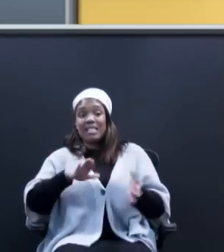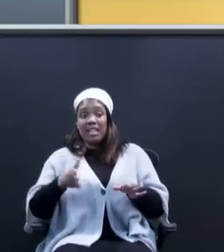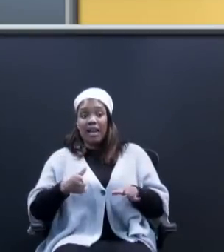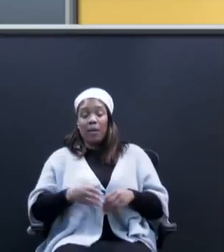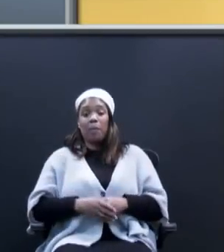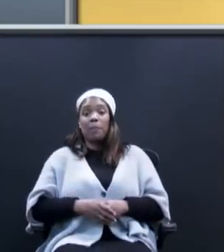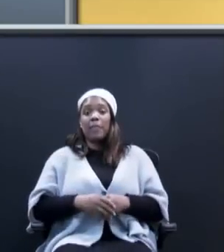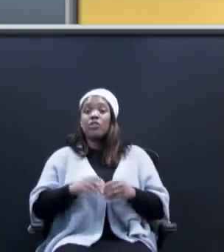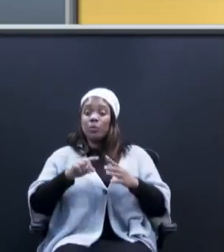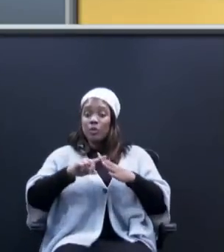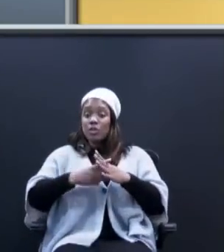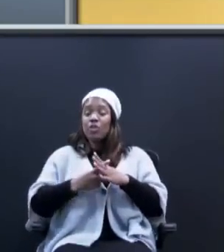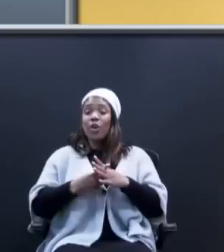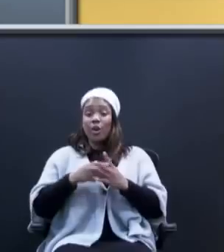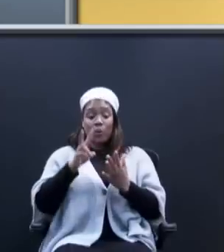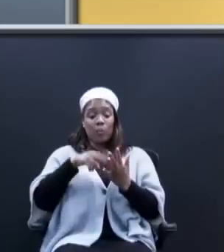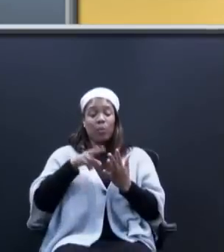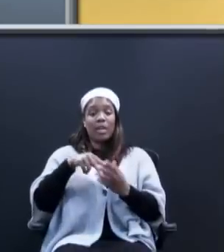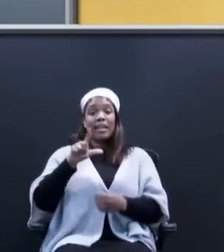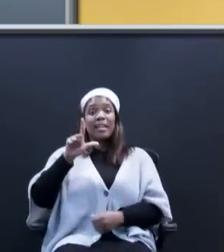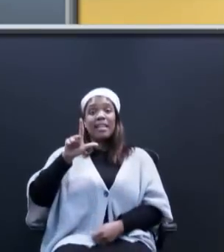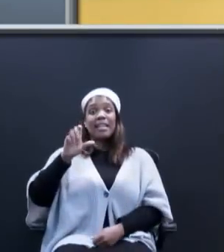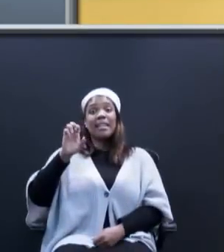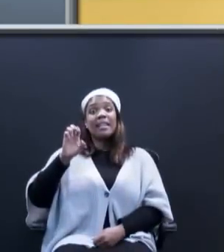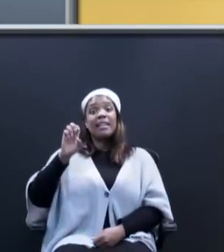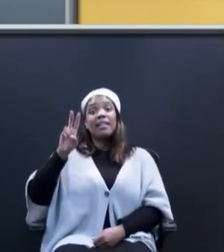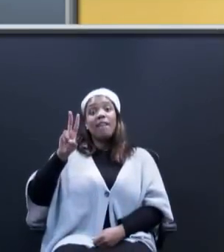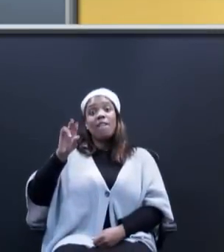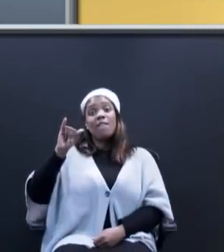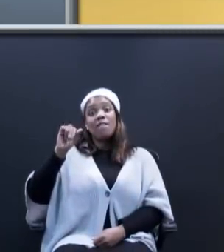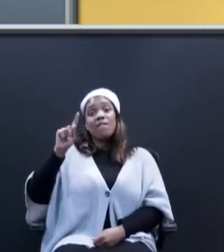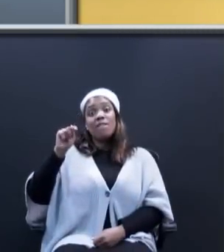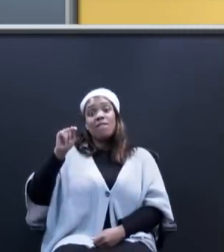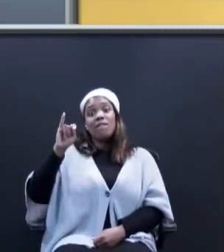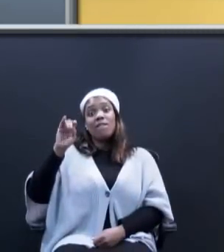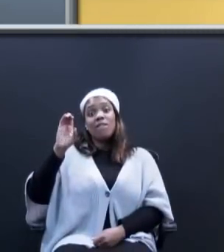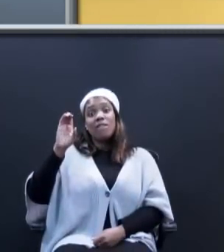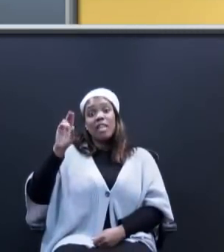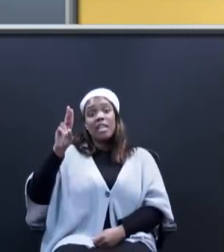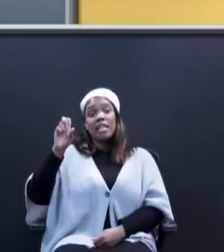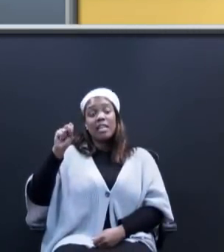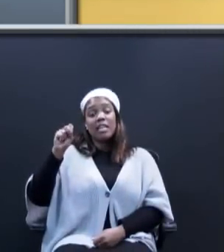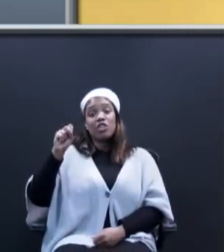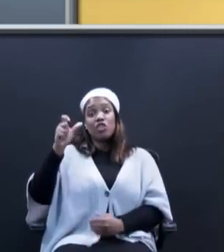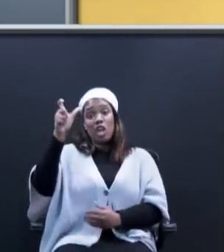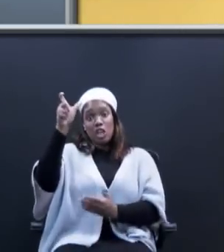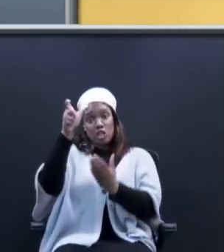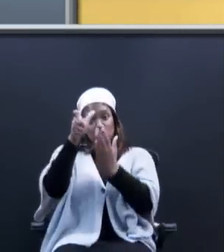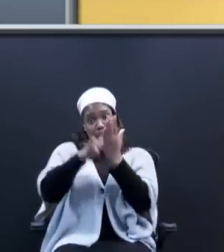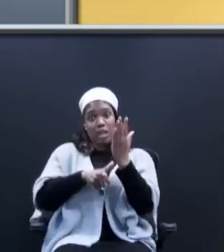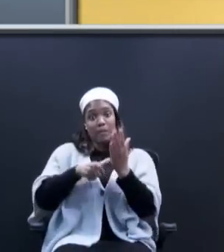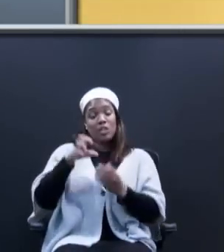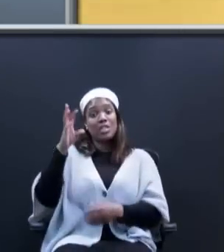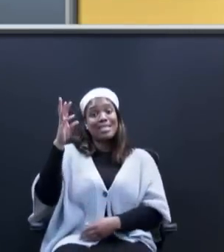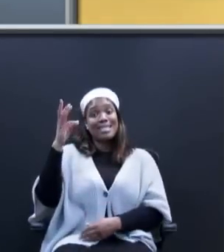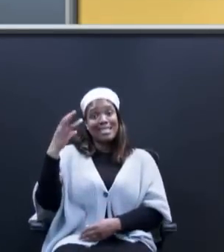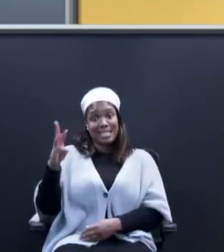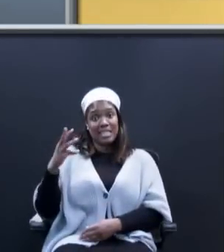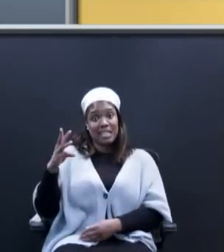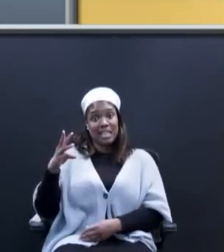And we're going to start reading at verse 2. Leviticus chapter 16 and verse 2.